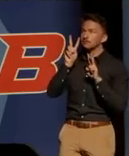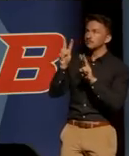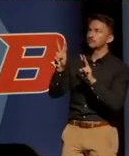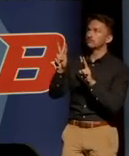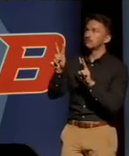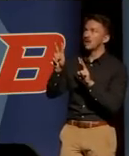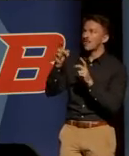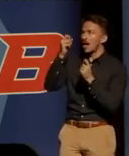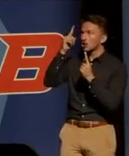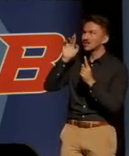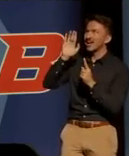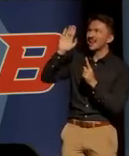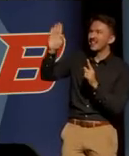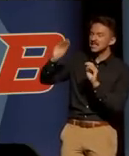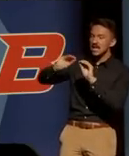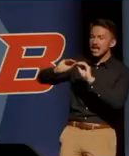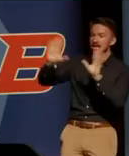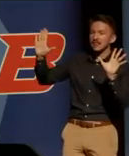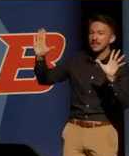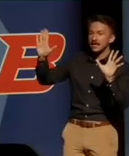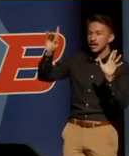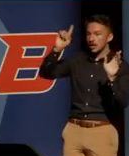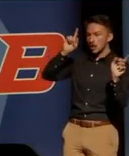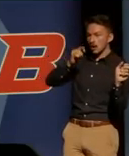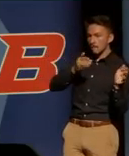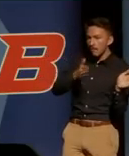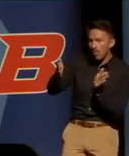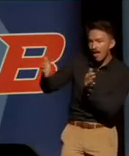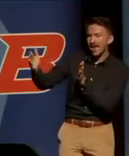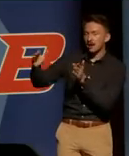driving engagement to move forward as a university.